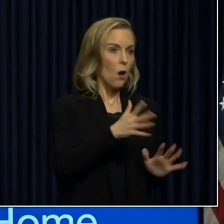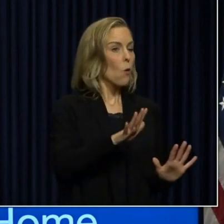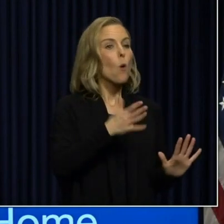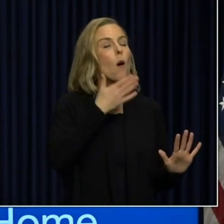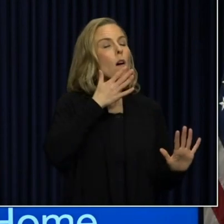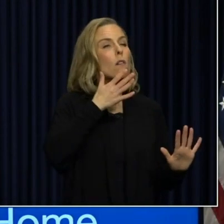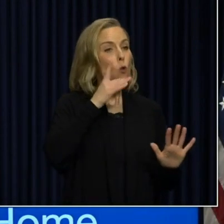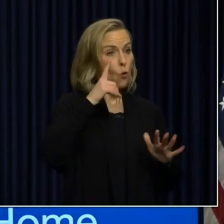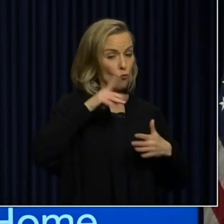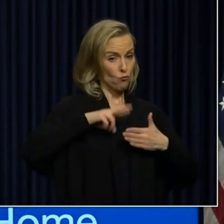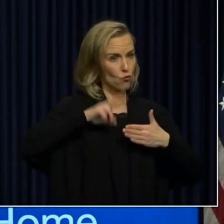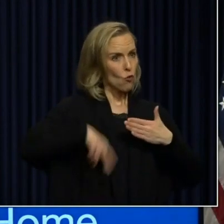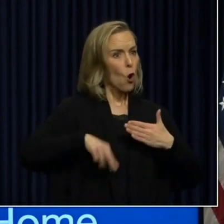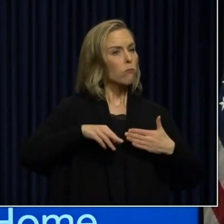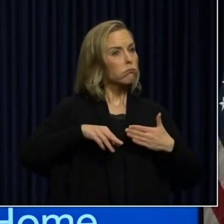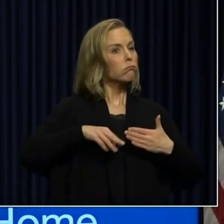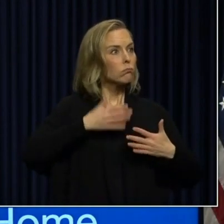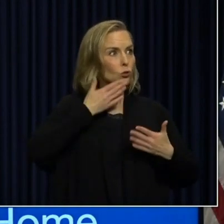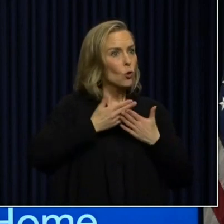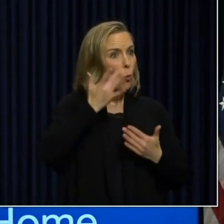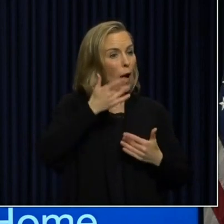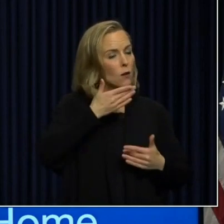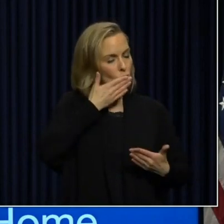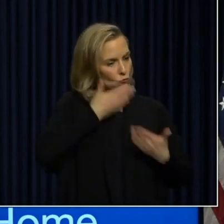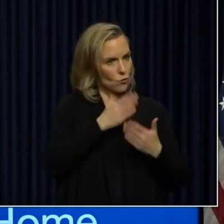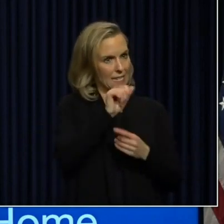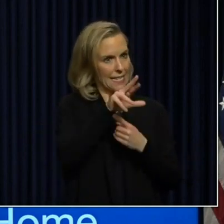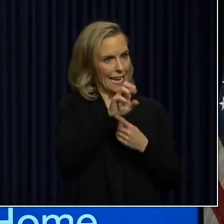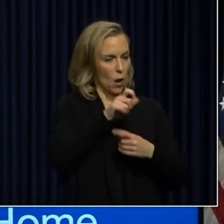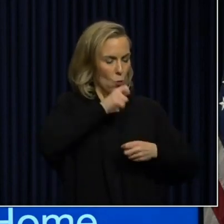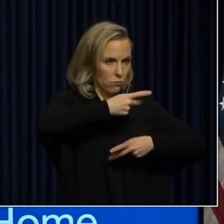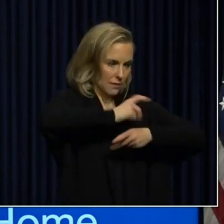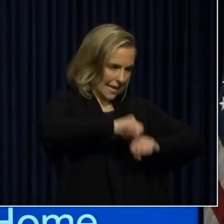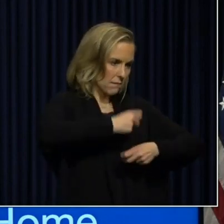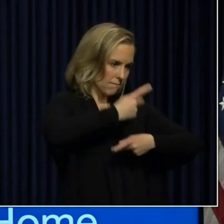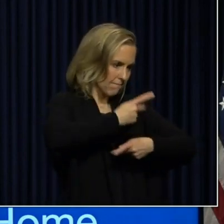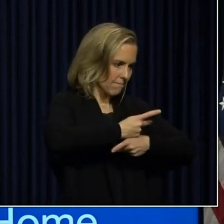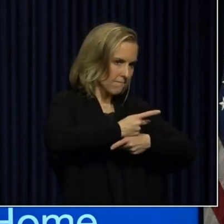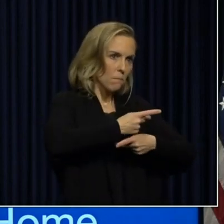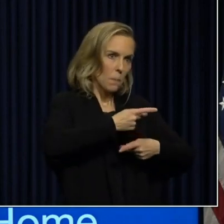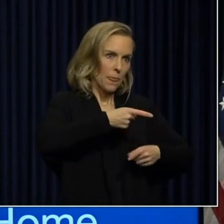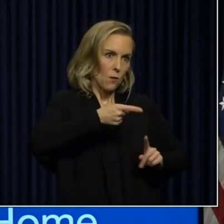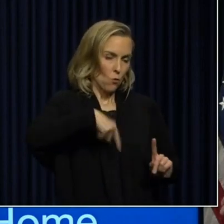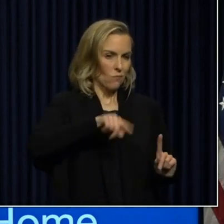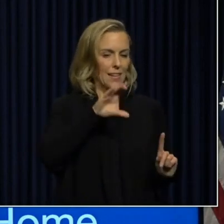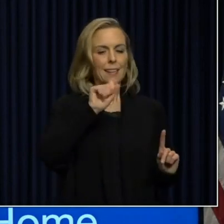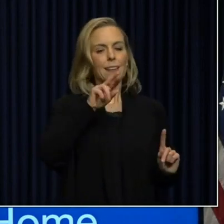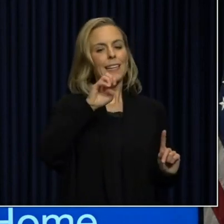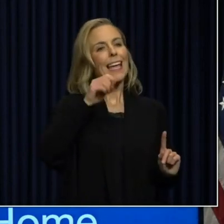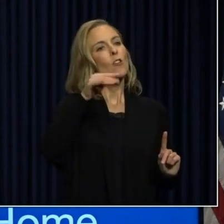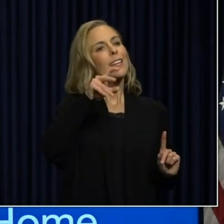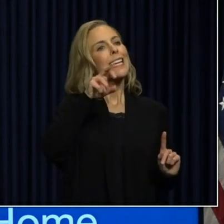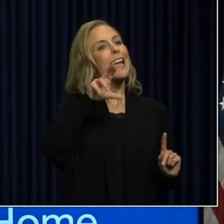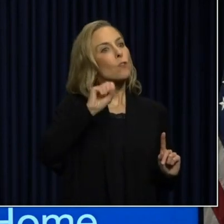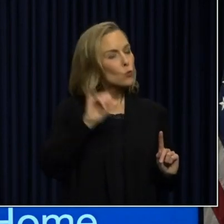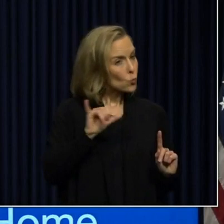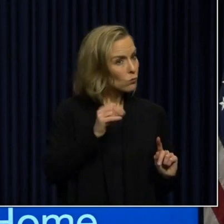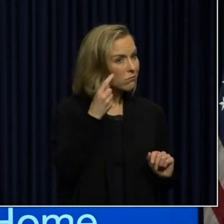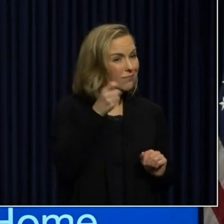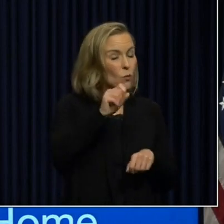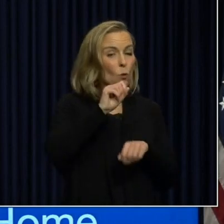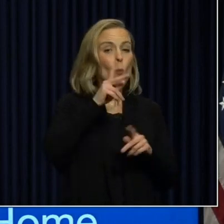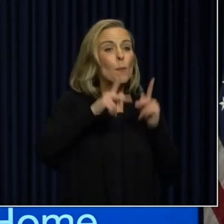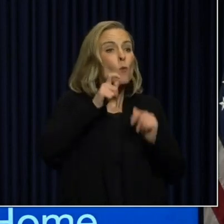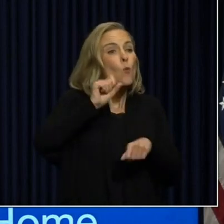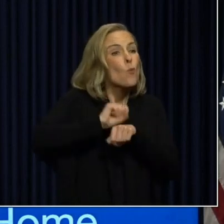results because we have better care and better caregivers than anybody could imagine. These are also our folks working in